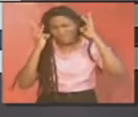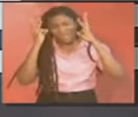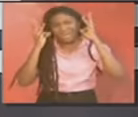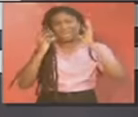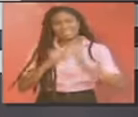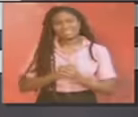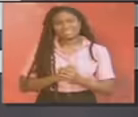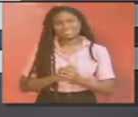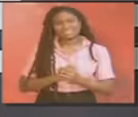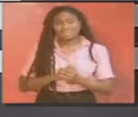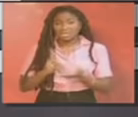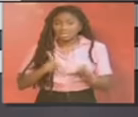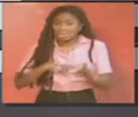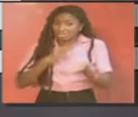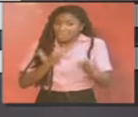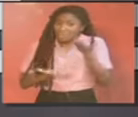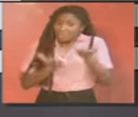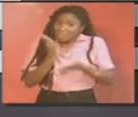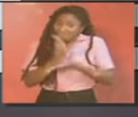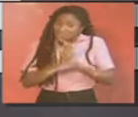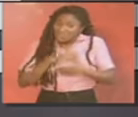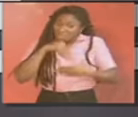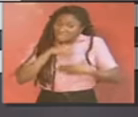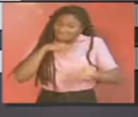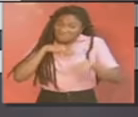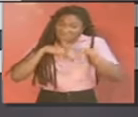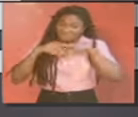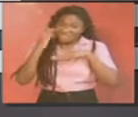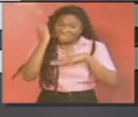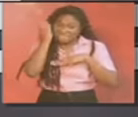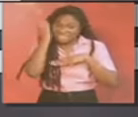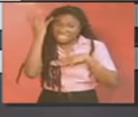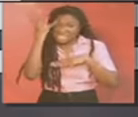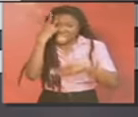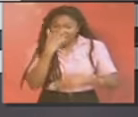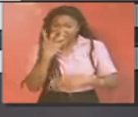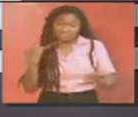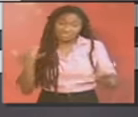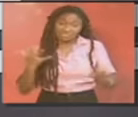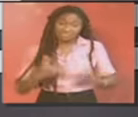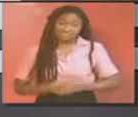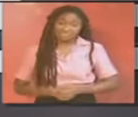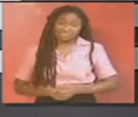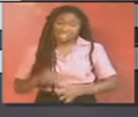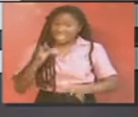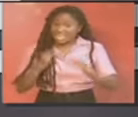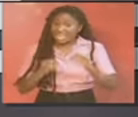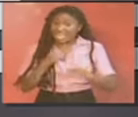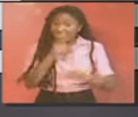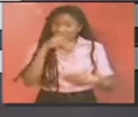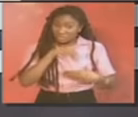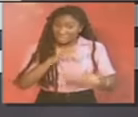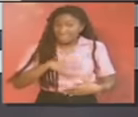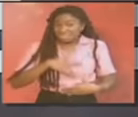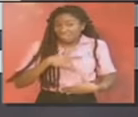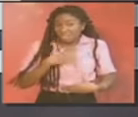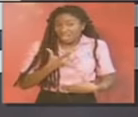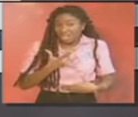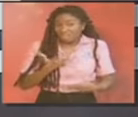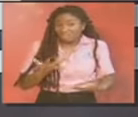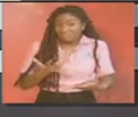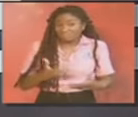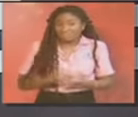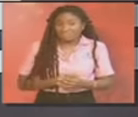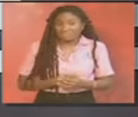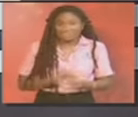or even bouts of anger towards this pandemic. If you are experiencing any of these symptoms,